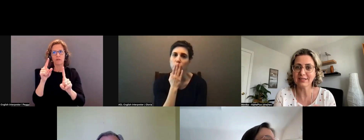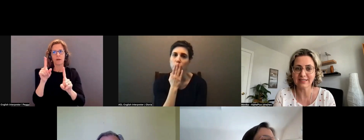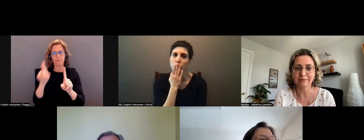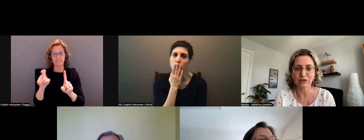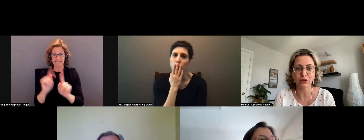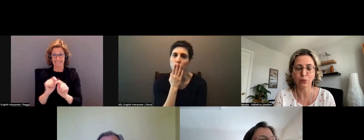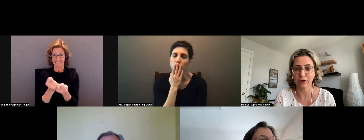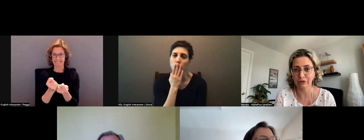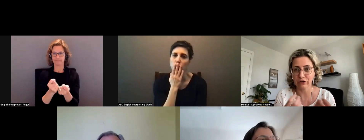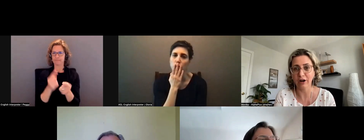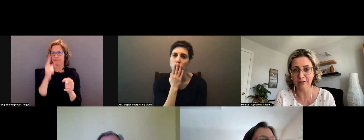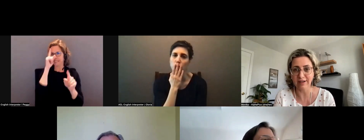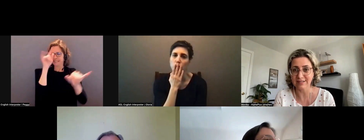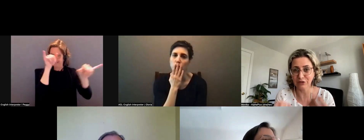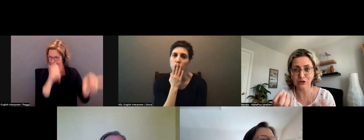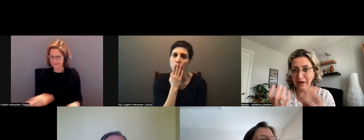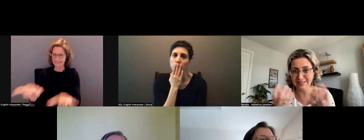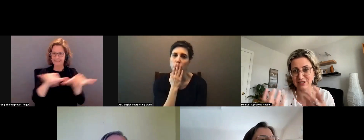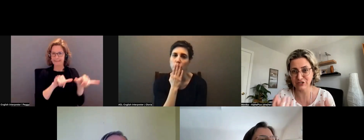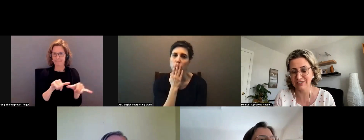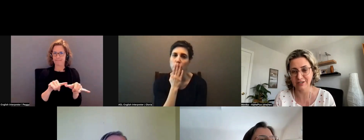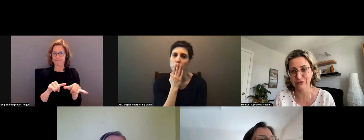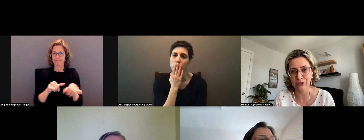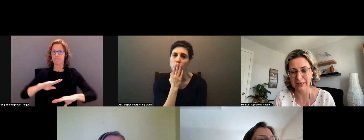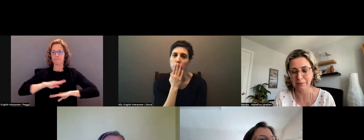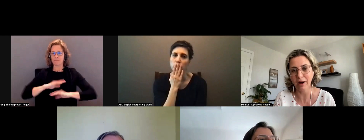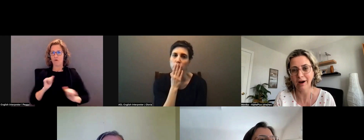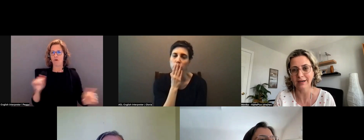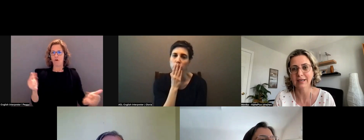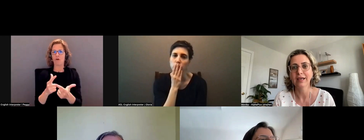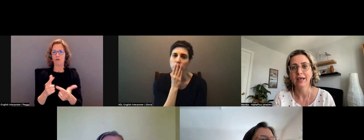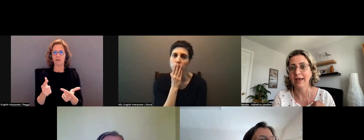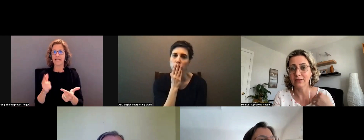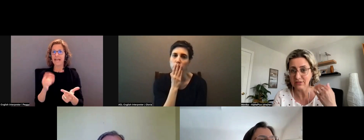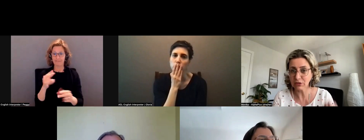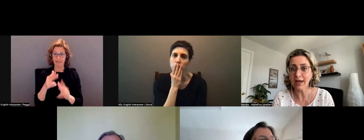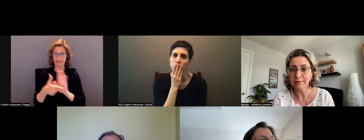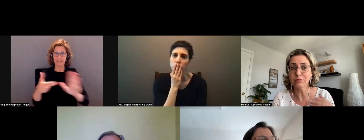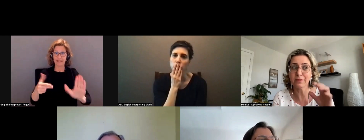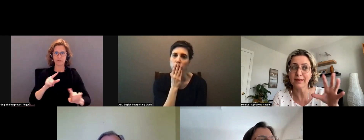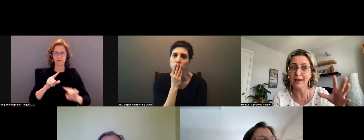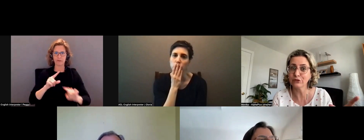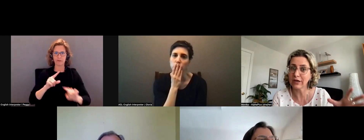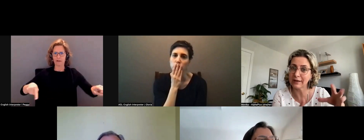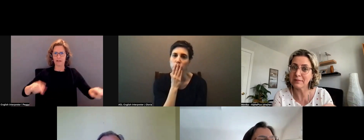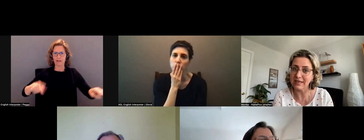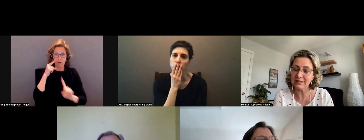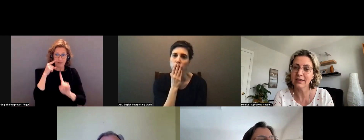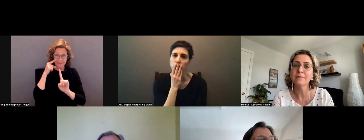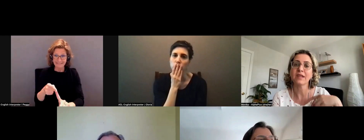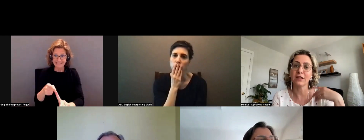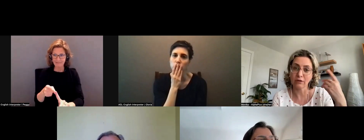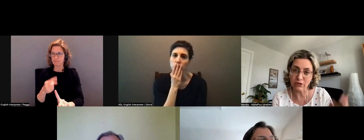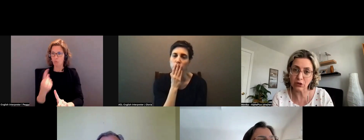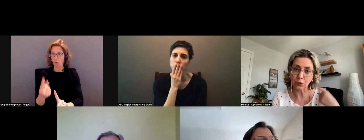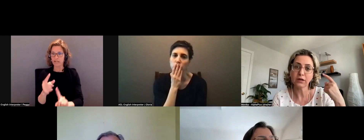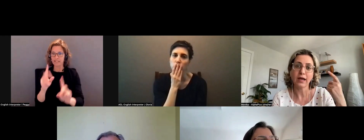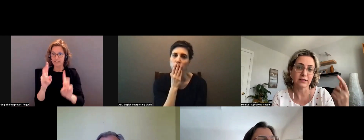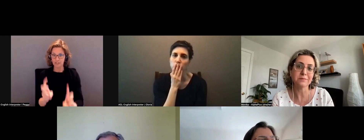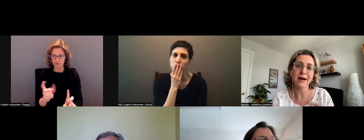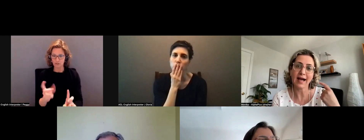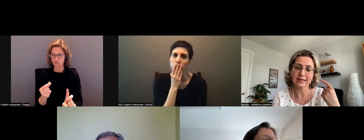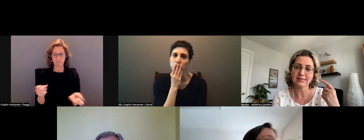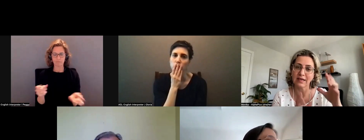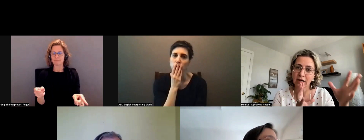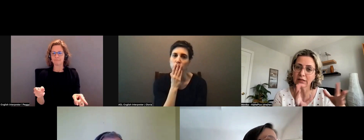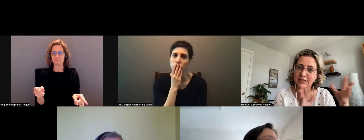a system that will work for all of us. Otherwise, it just starts falling apart. And sometimes we may have to kind of meet and review and